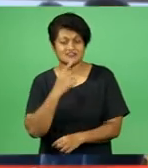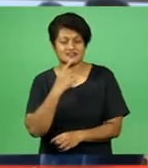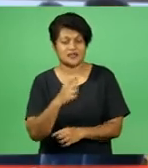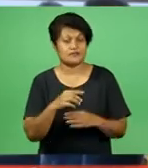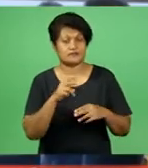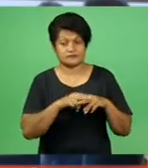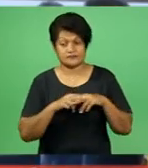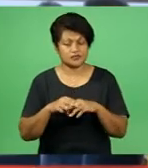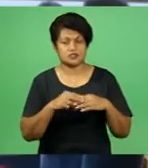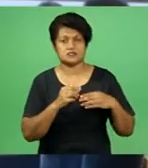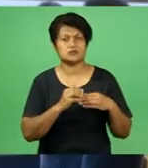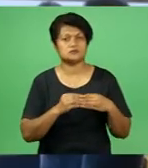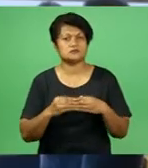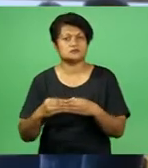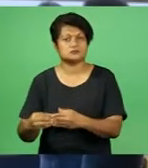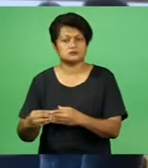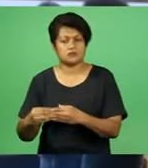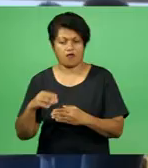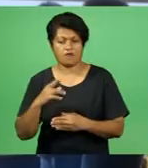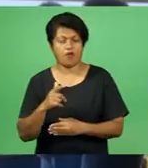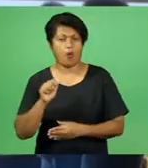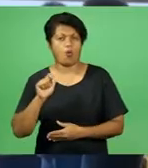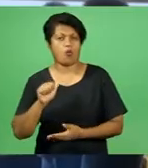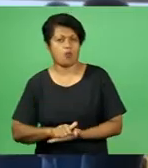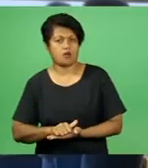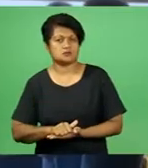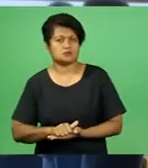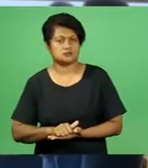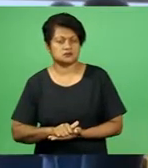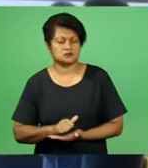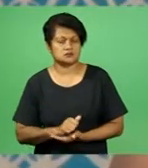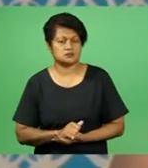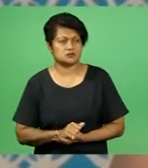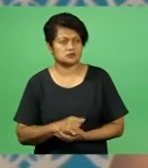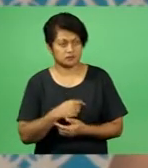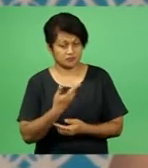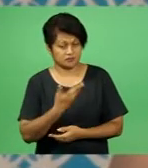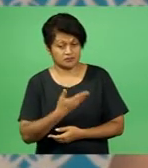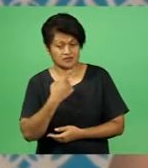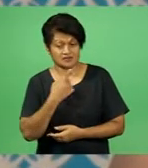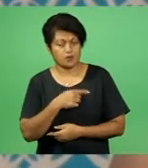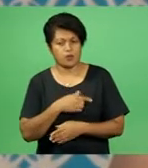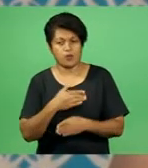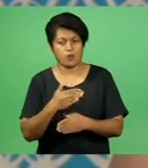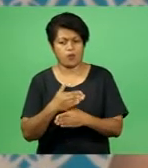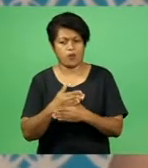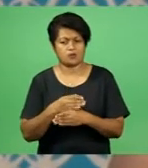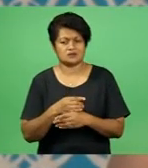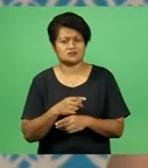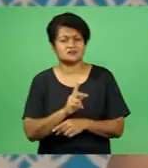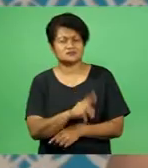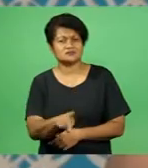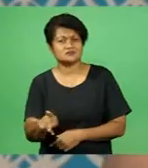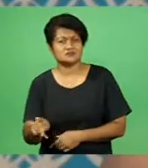championing their rights and has been recognized for its work. We have been able to work across the Pacific with various other queer leaders in terms